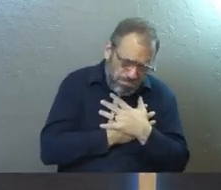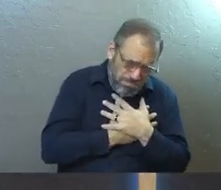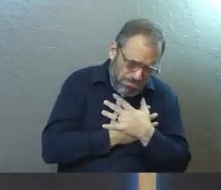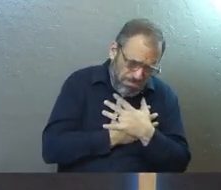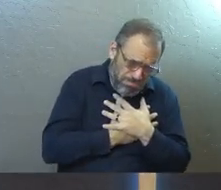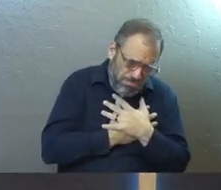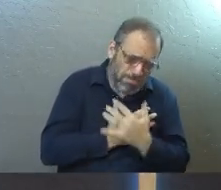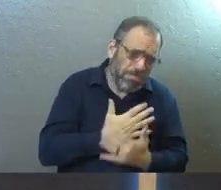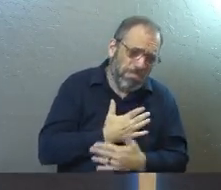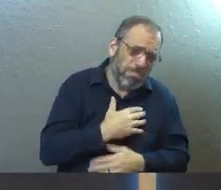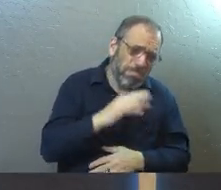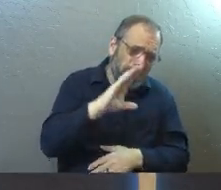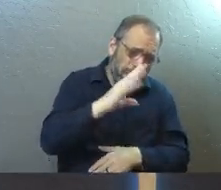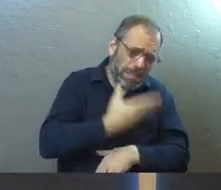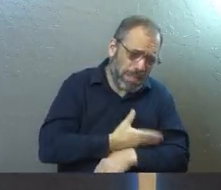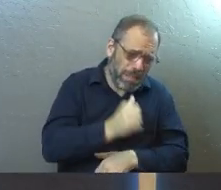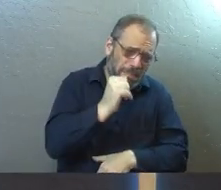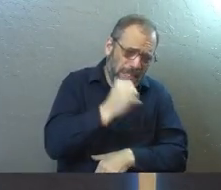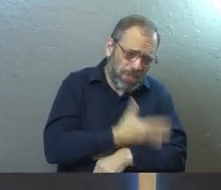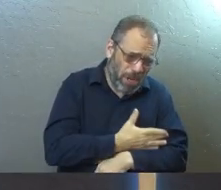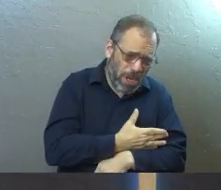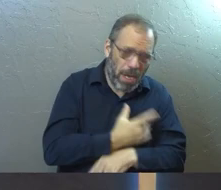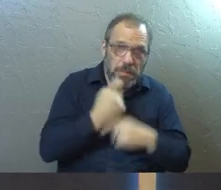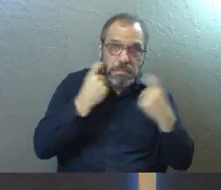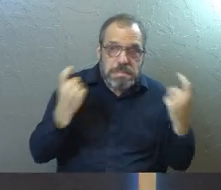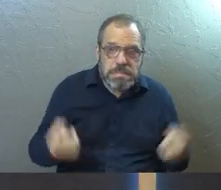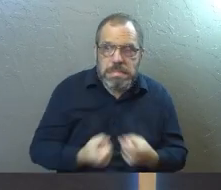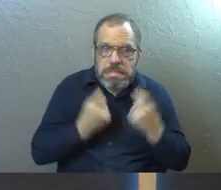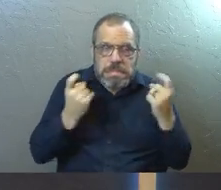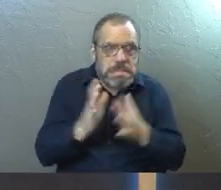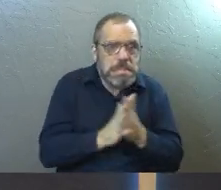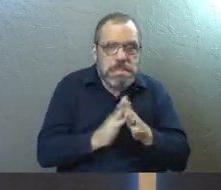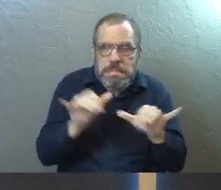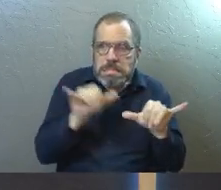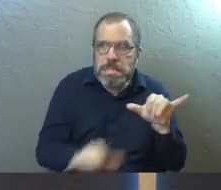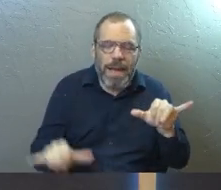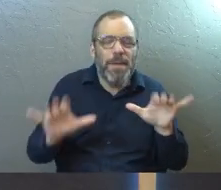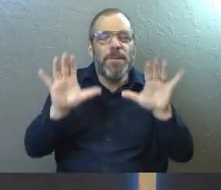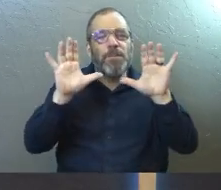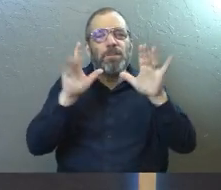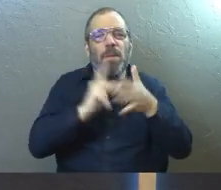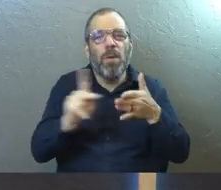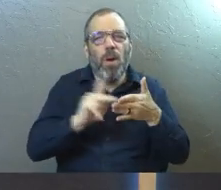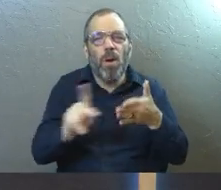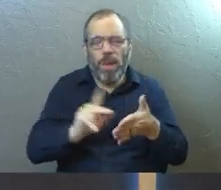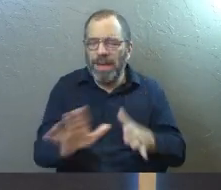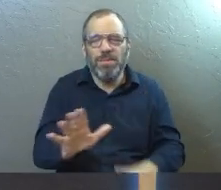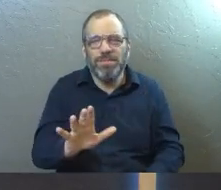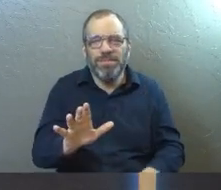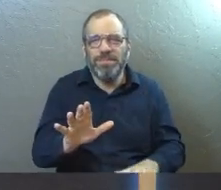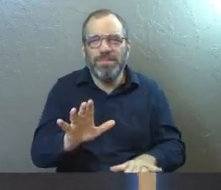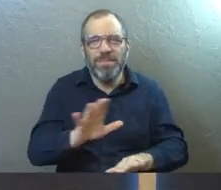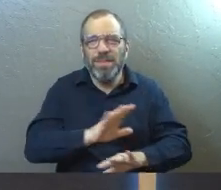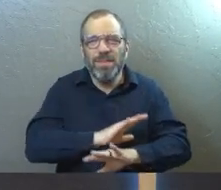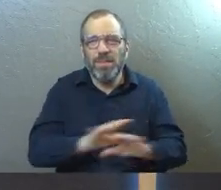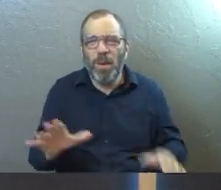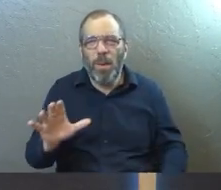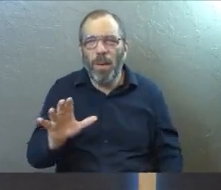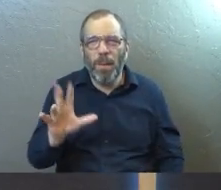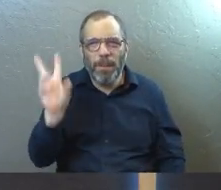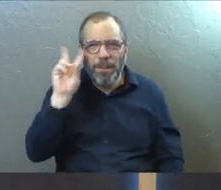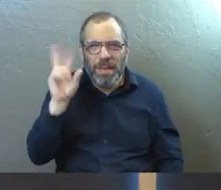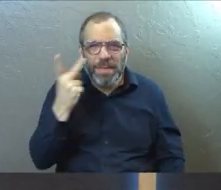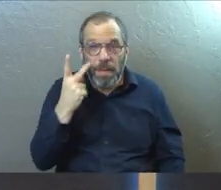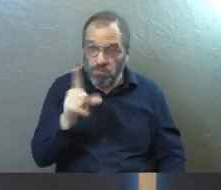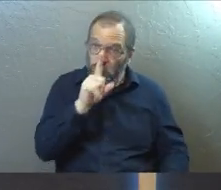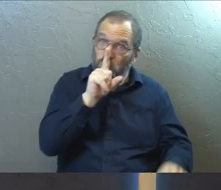brings him sadness when we're stuck in those places and in those cycles. And so Paul's like, don't miss that. You can